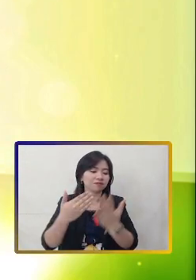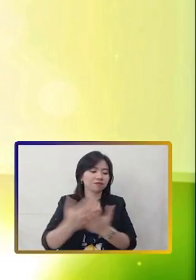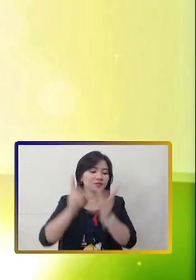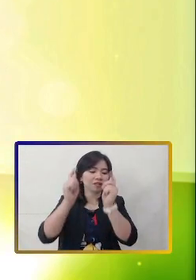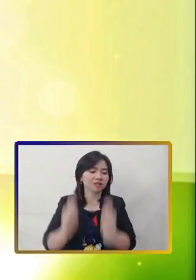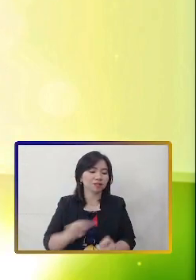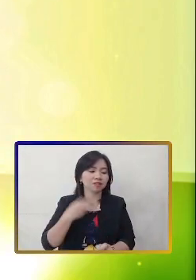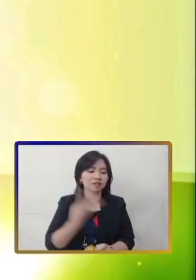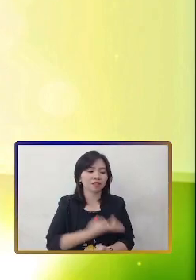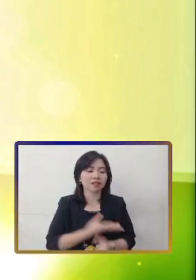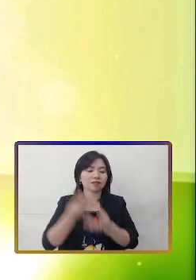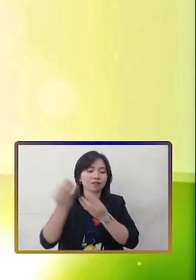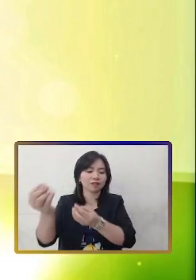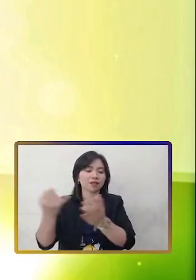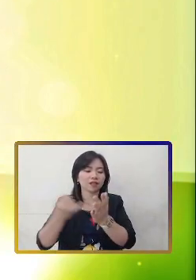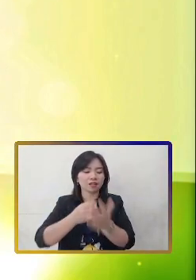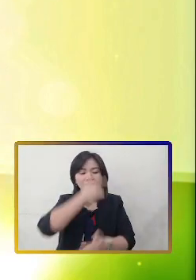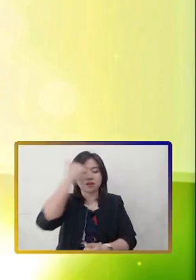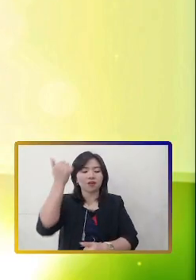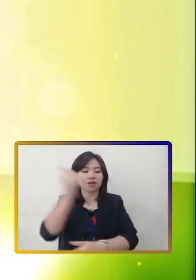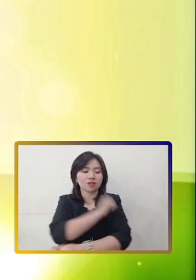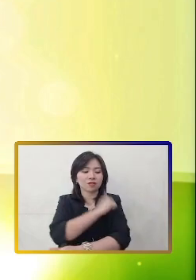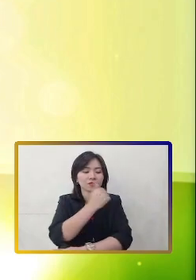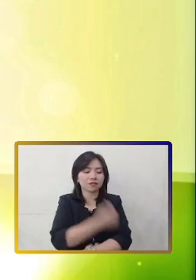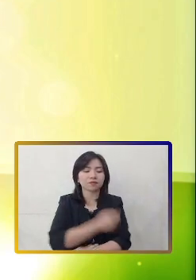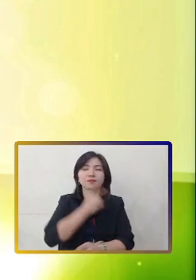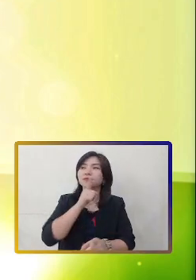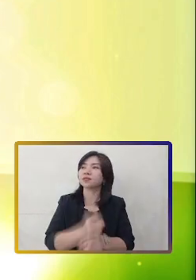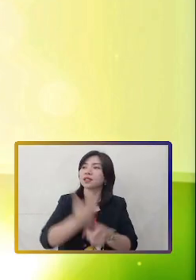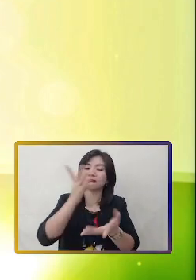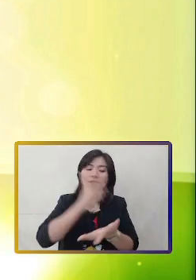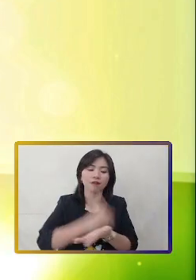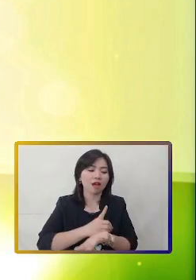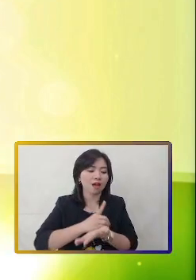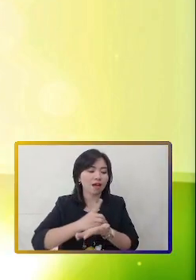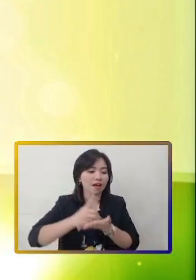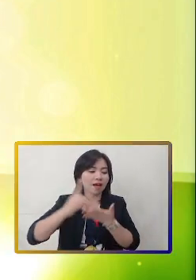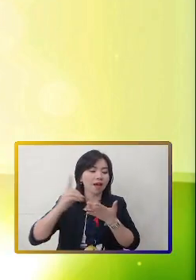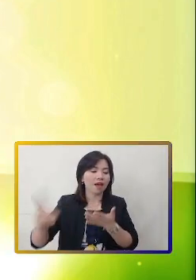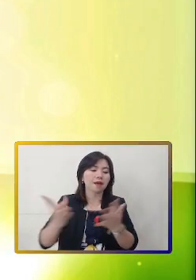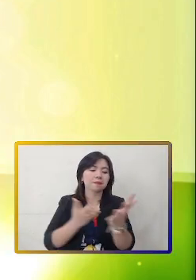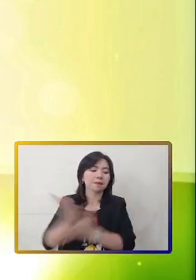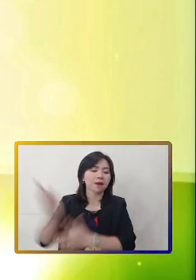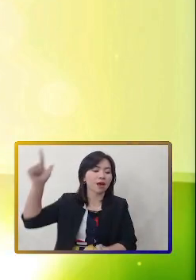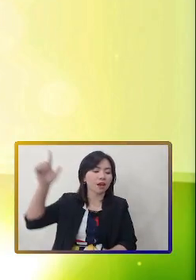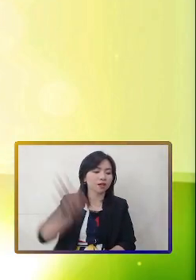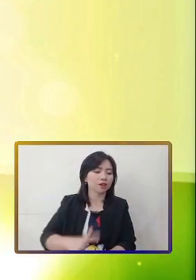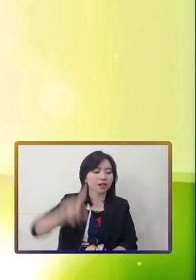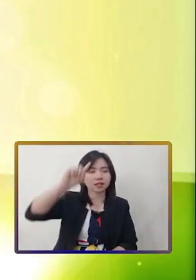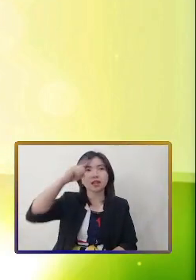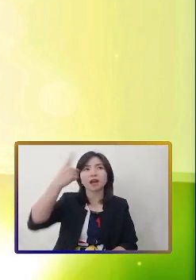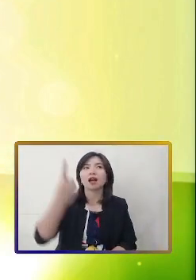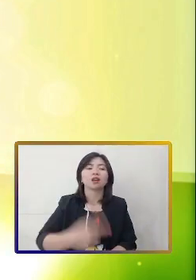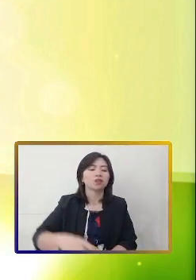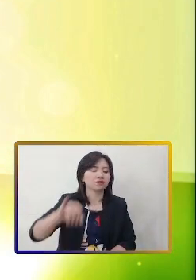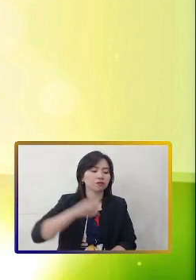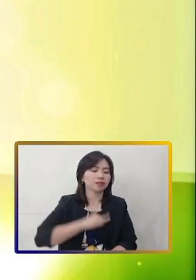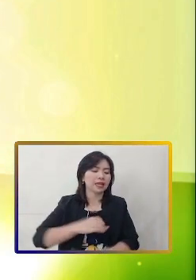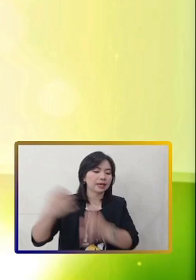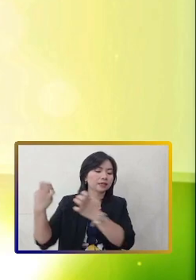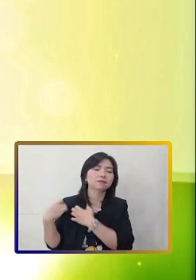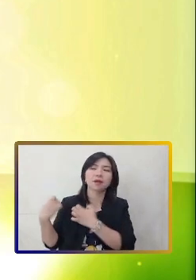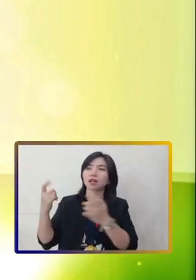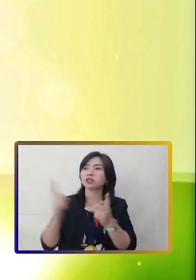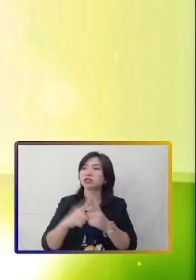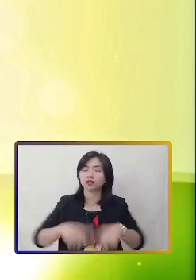every test we give it, for its author is divine. By grace unknown,